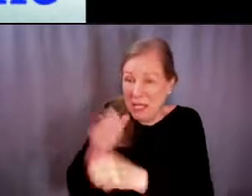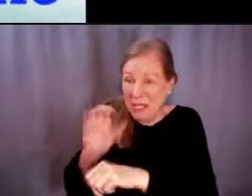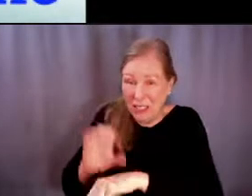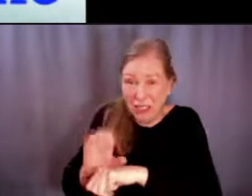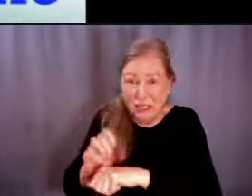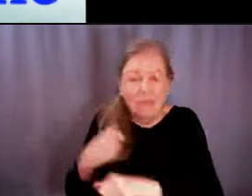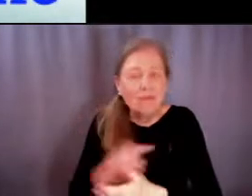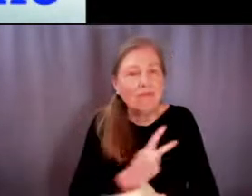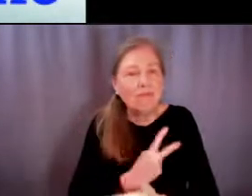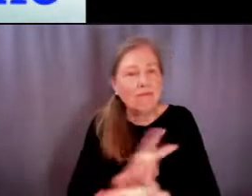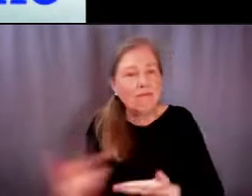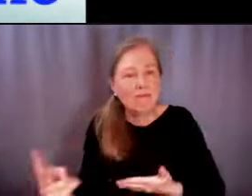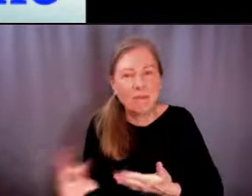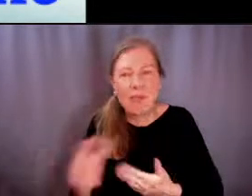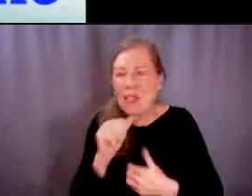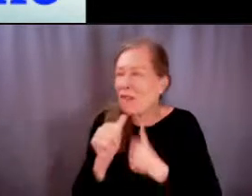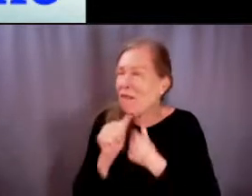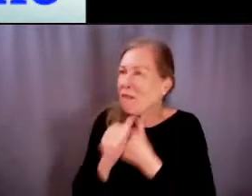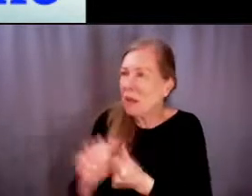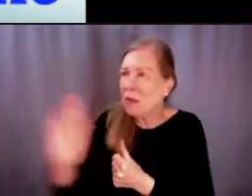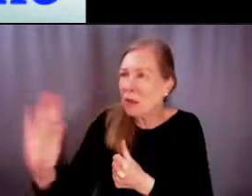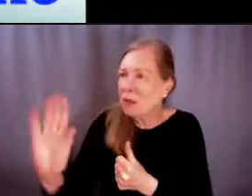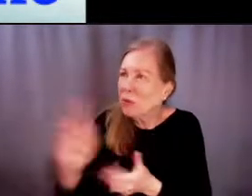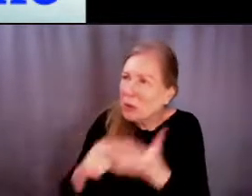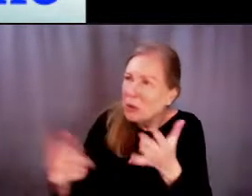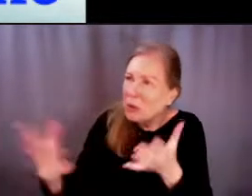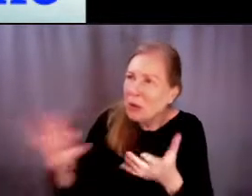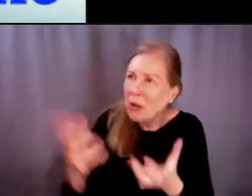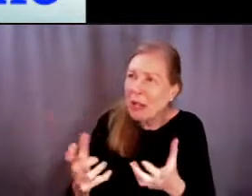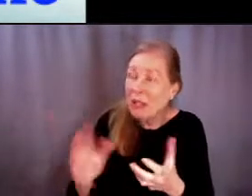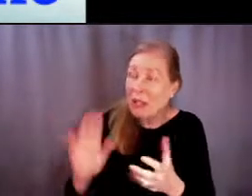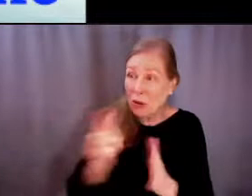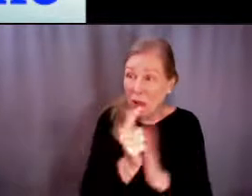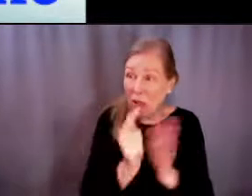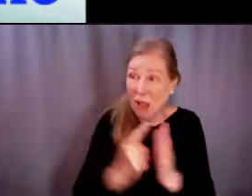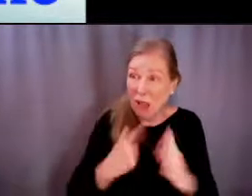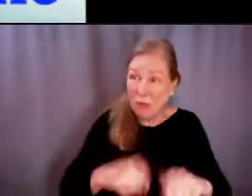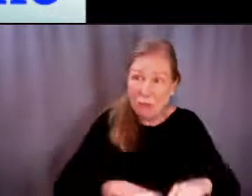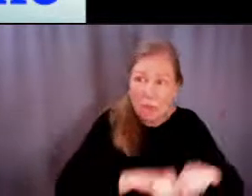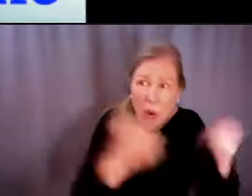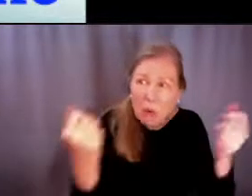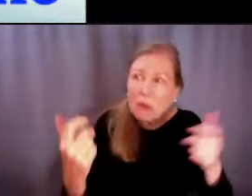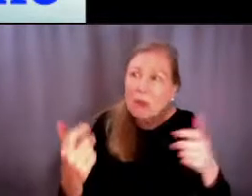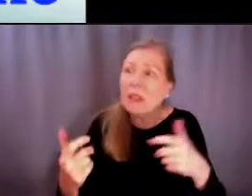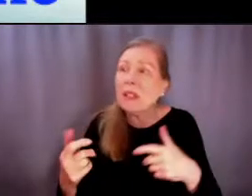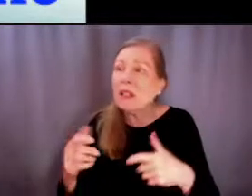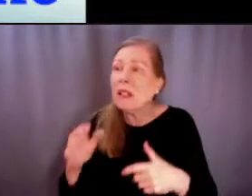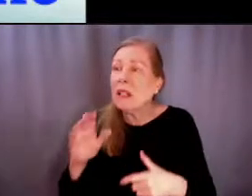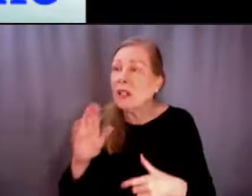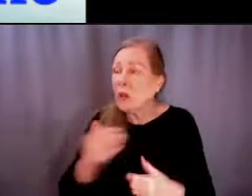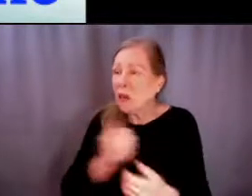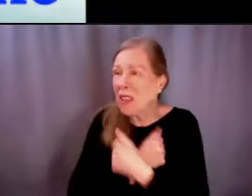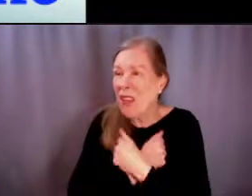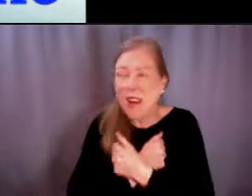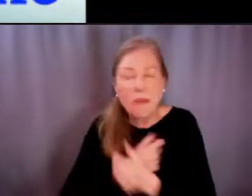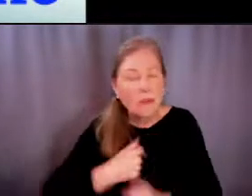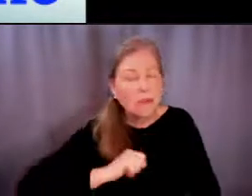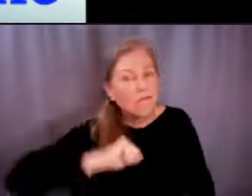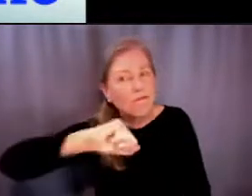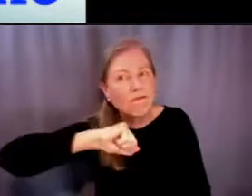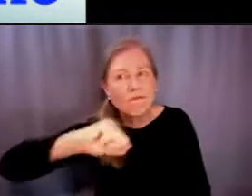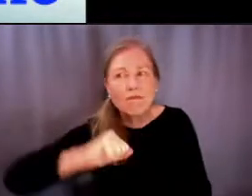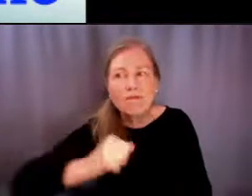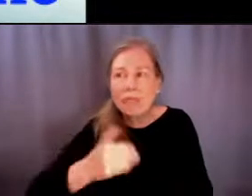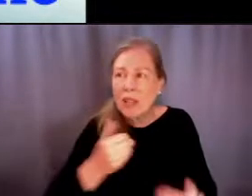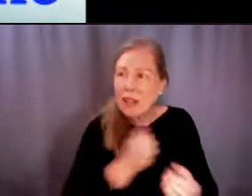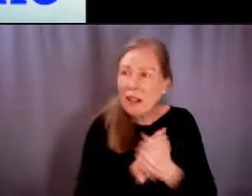your will. We have broken your law. We have rebelled against your love. We have not loved our neighbors,